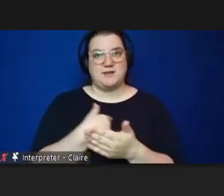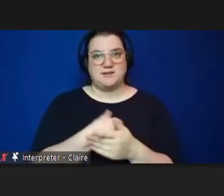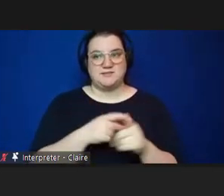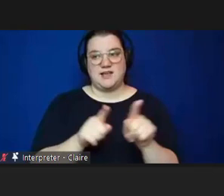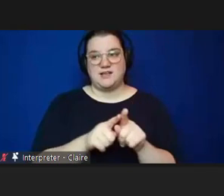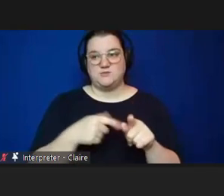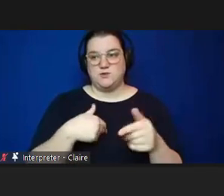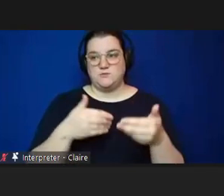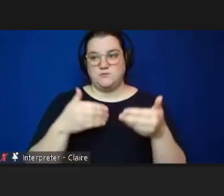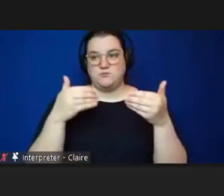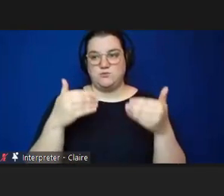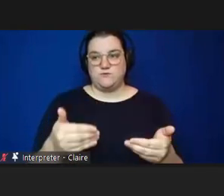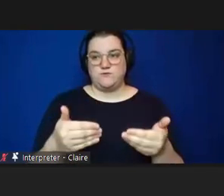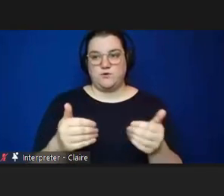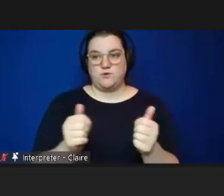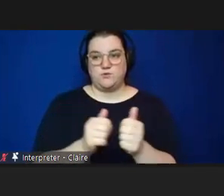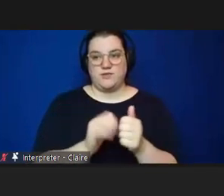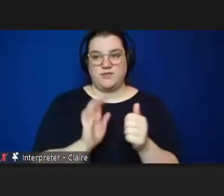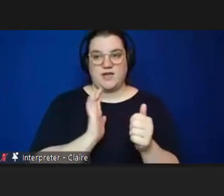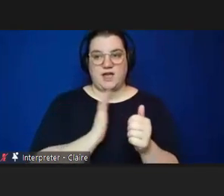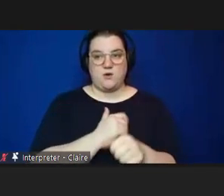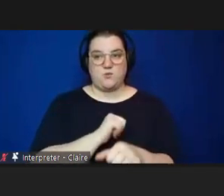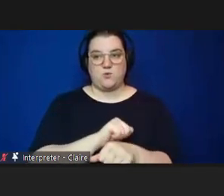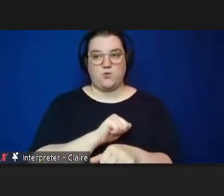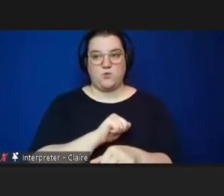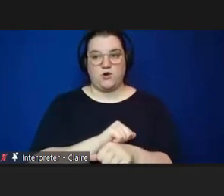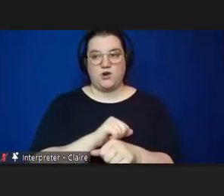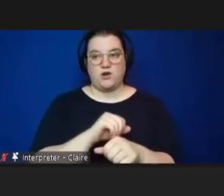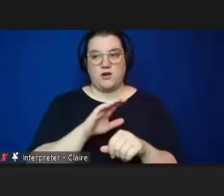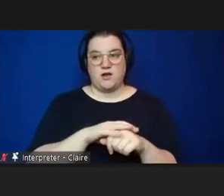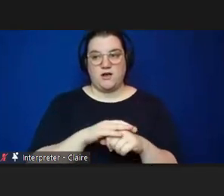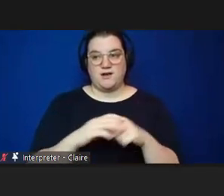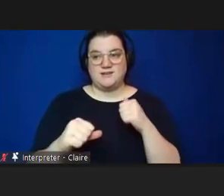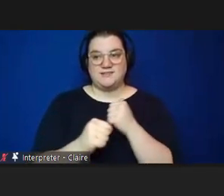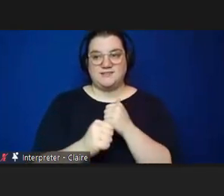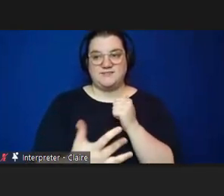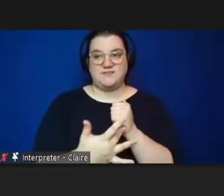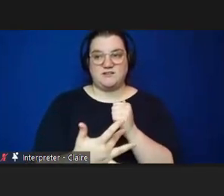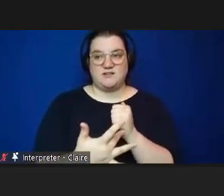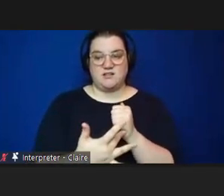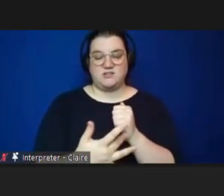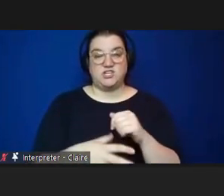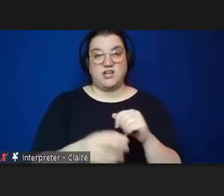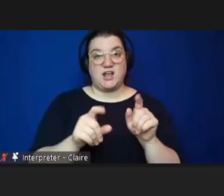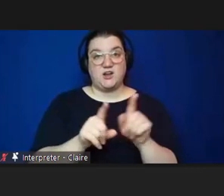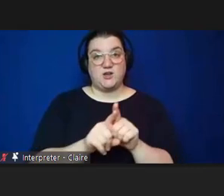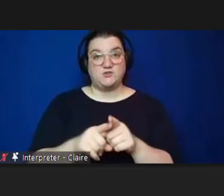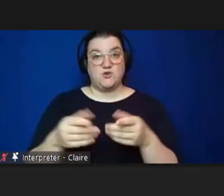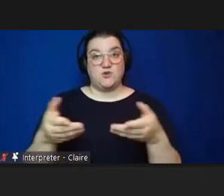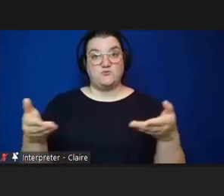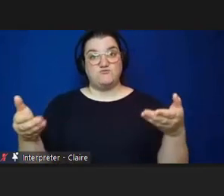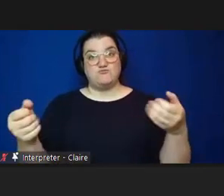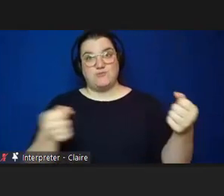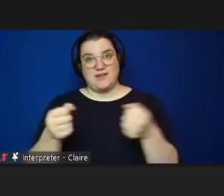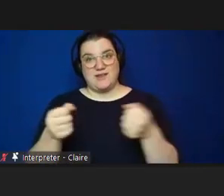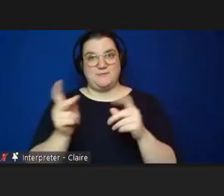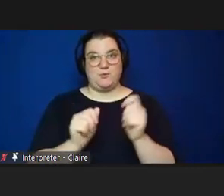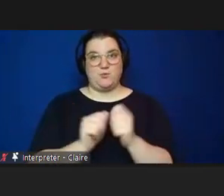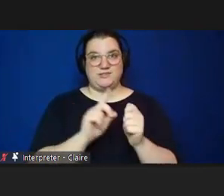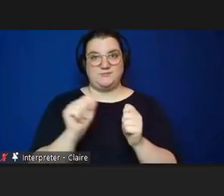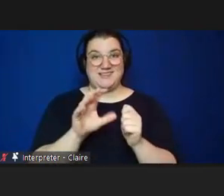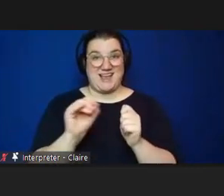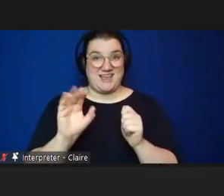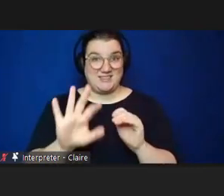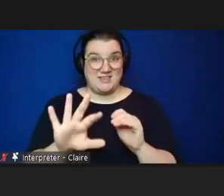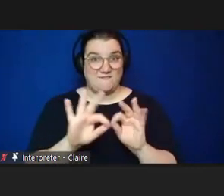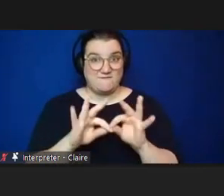move forward with our work on assistive technology. And also bringing people with disabilities and their families